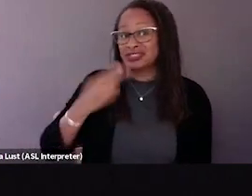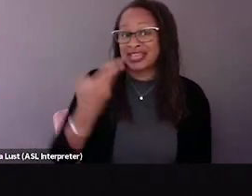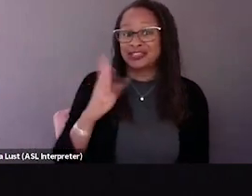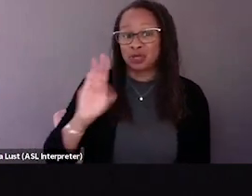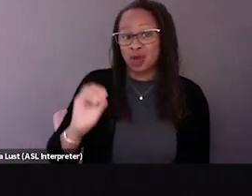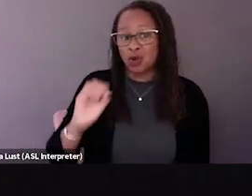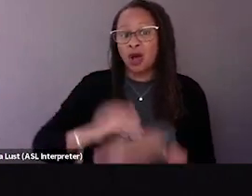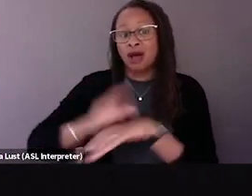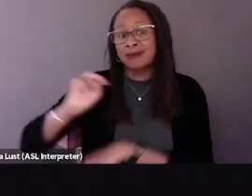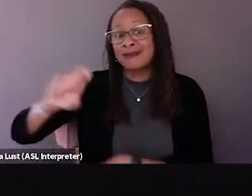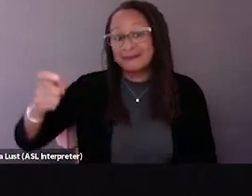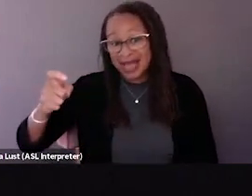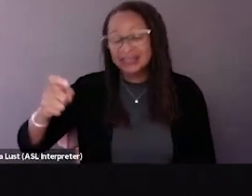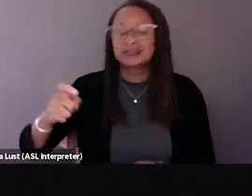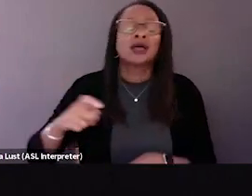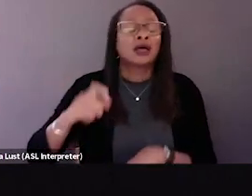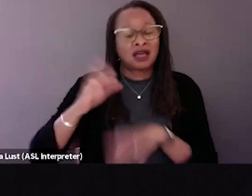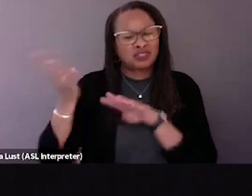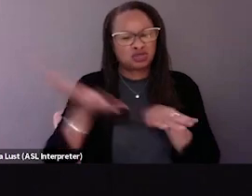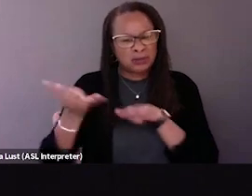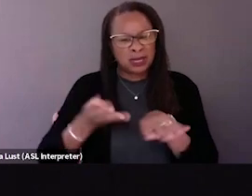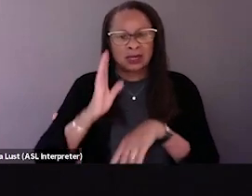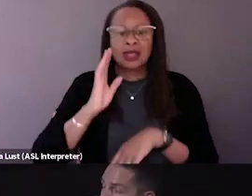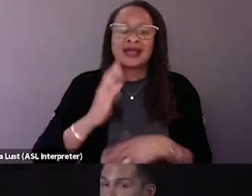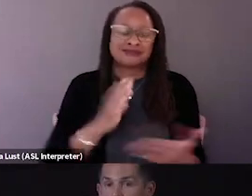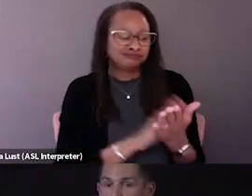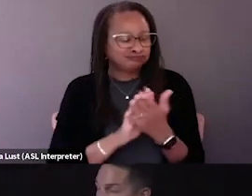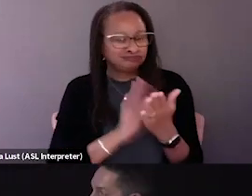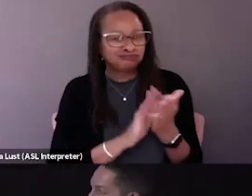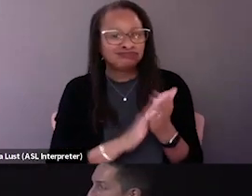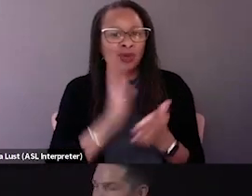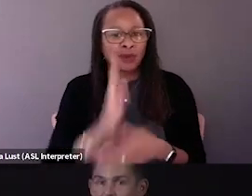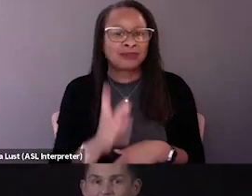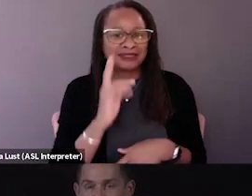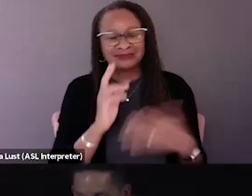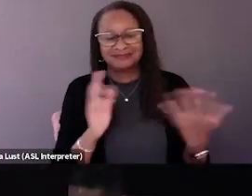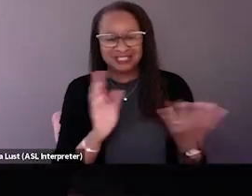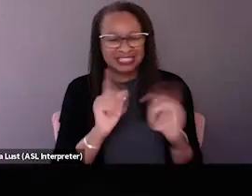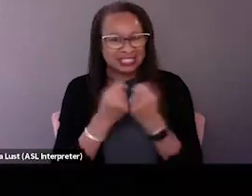platform Max, so spread the word again on Thursday. And let's give it up one more time, a round of applause for our team here.